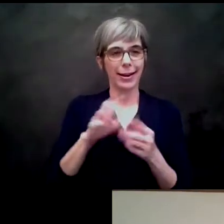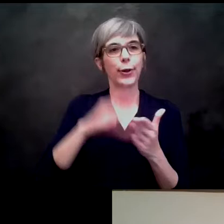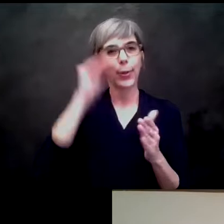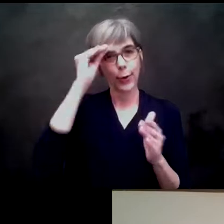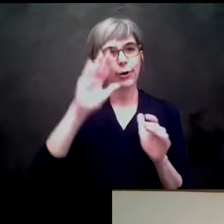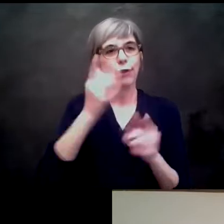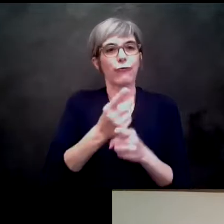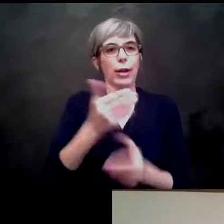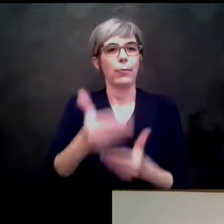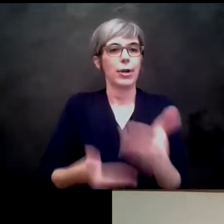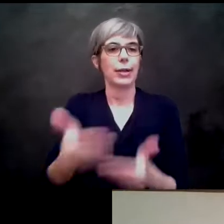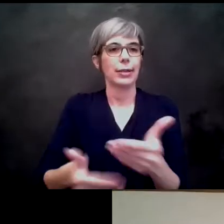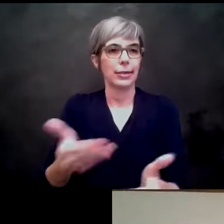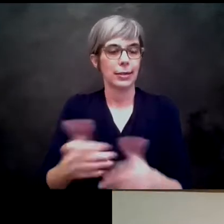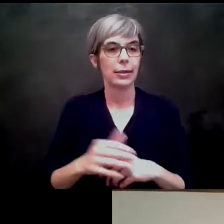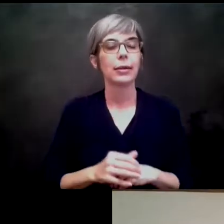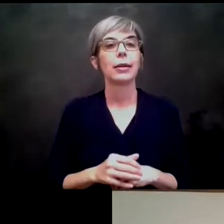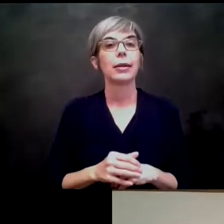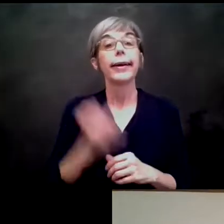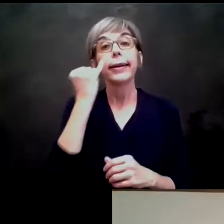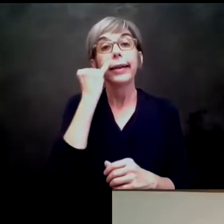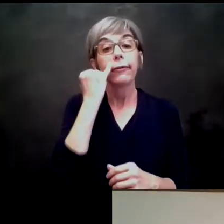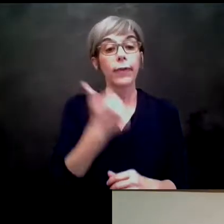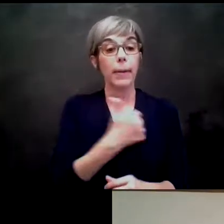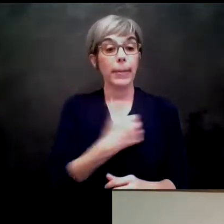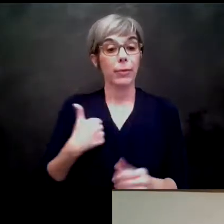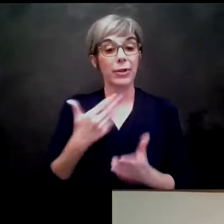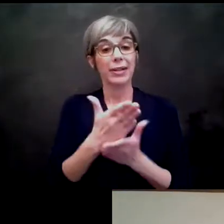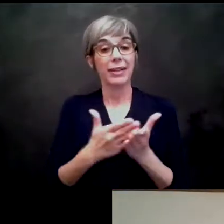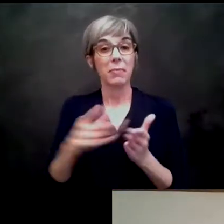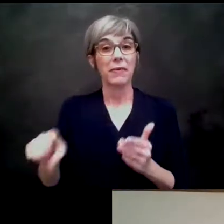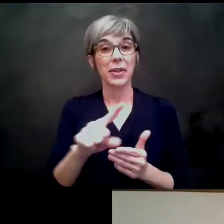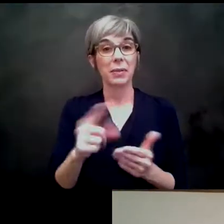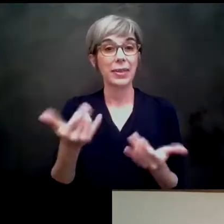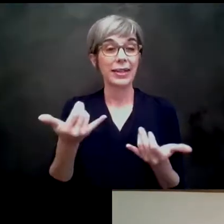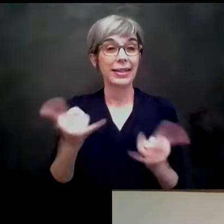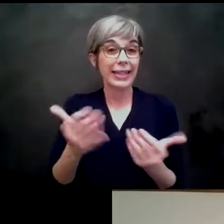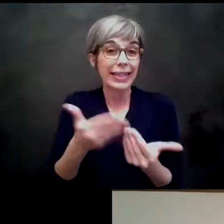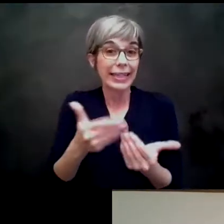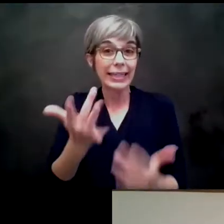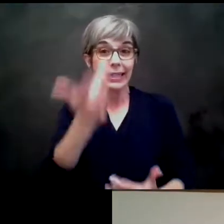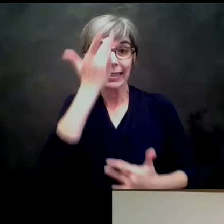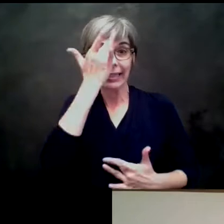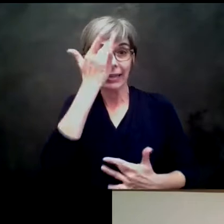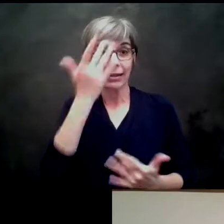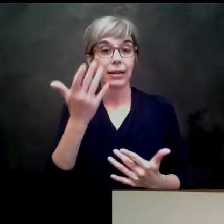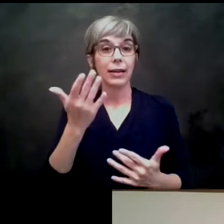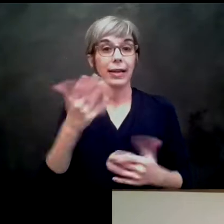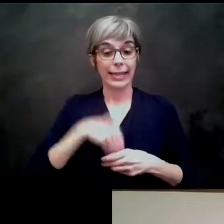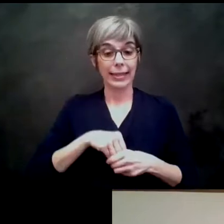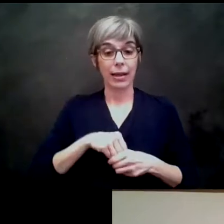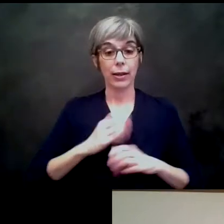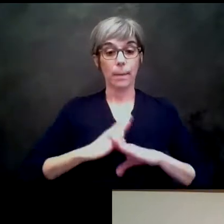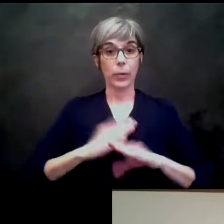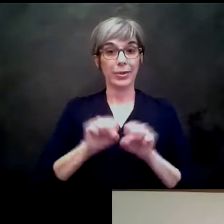as far as those members who are still vulnerable and have compromised immune systems. At our